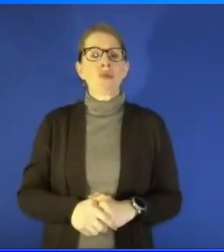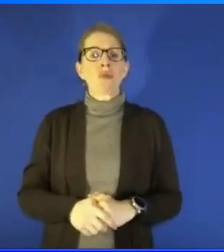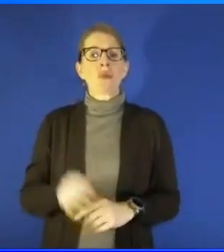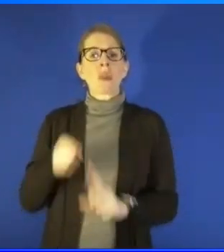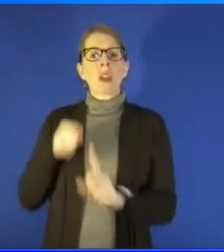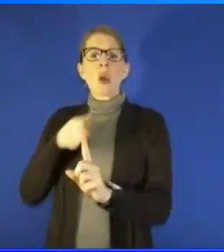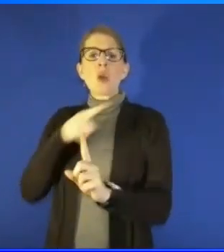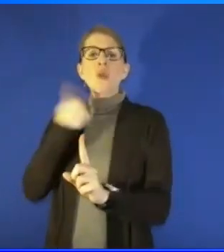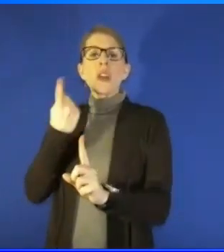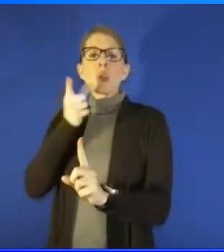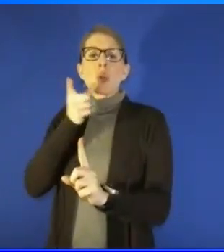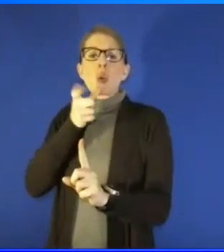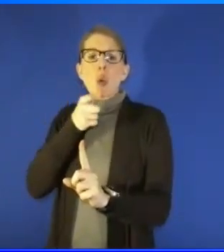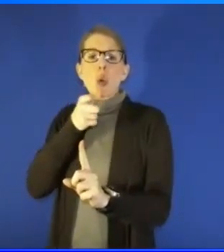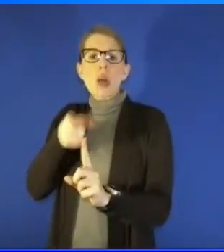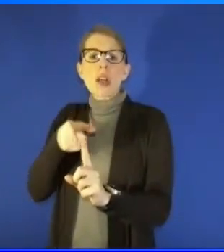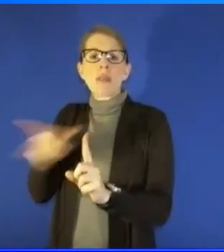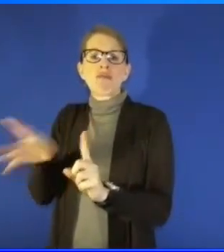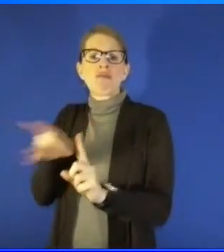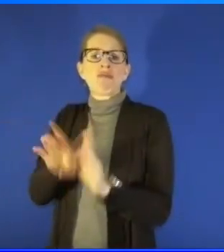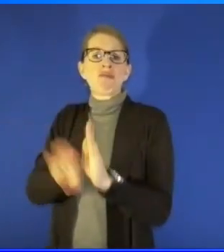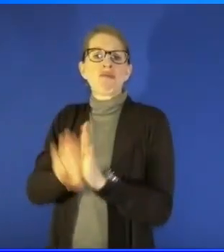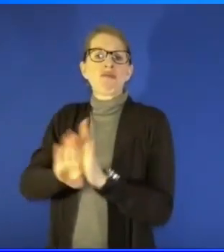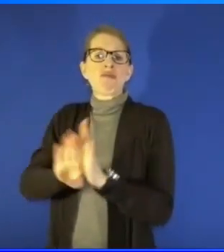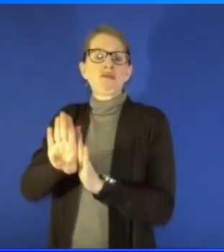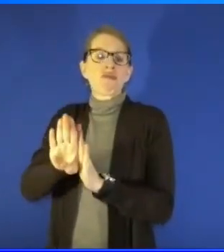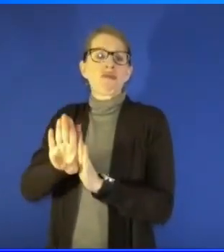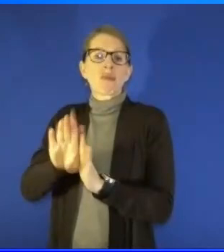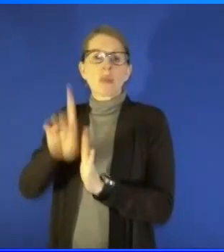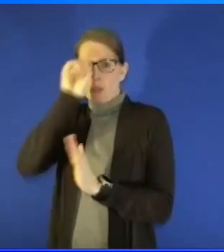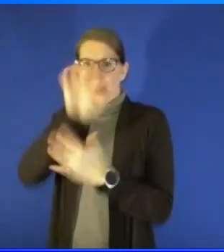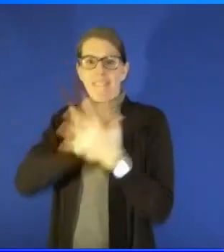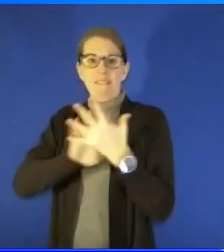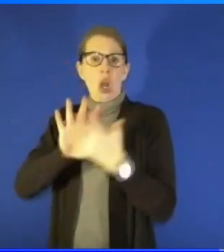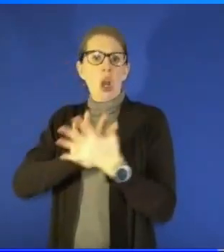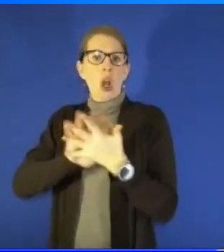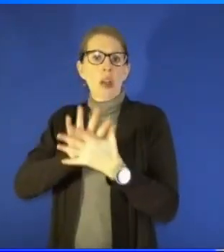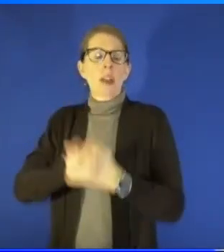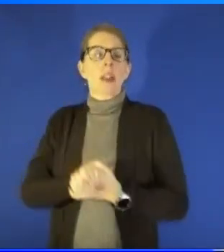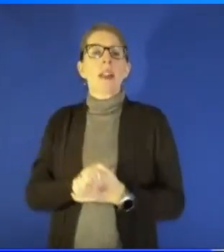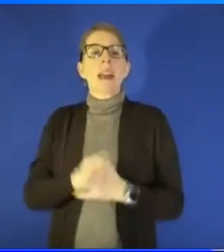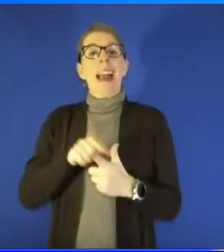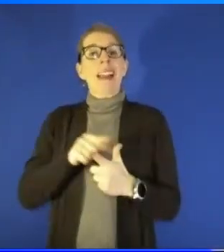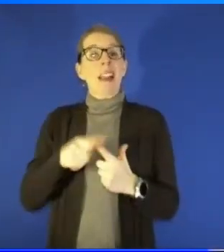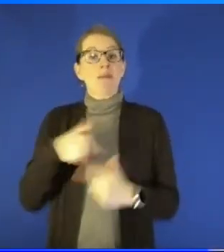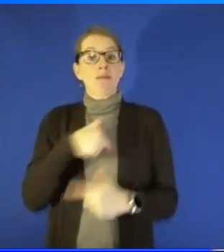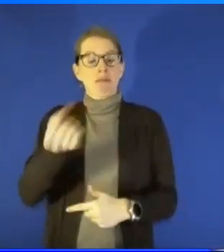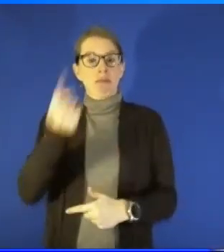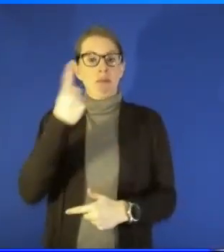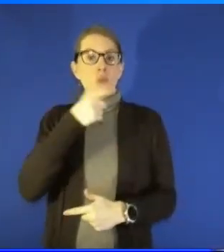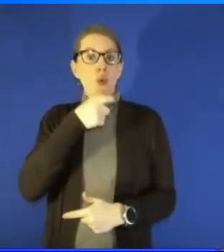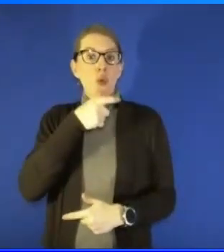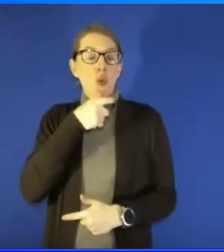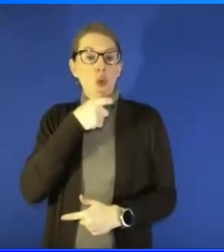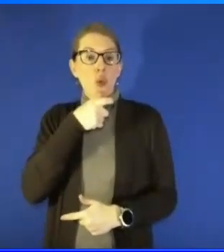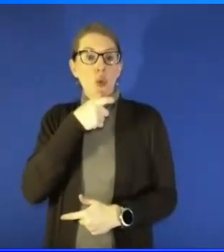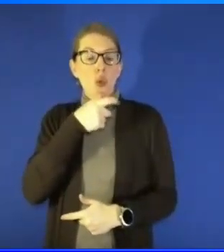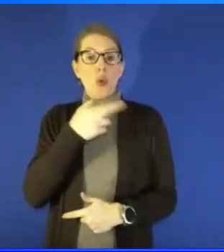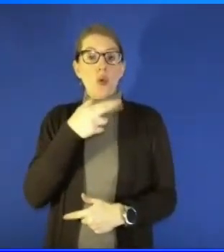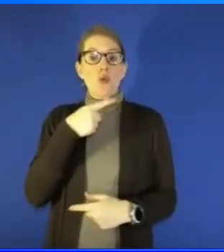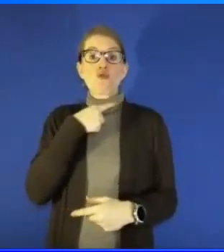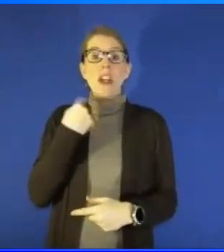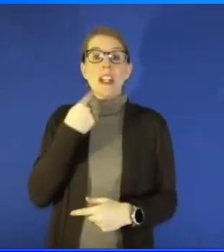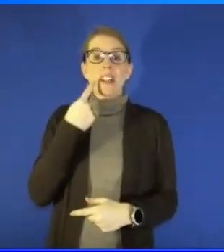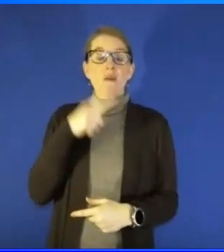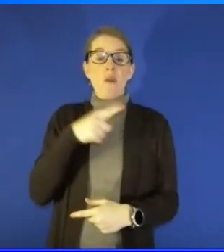it, who's at risk for, say, brain fog, and then we understand who's at risk for the heart manifestations from